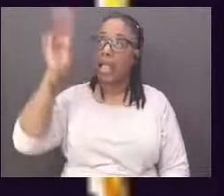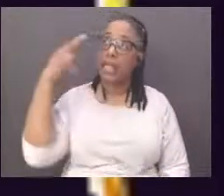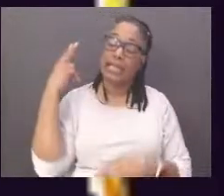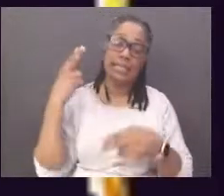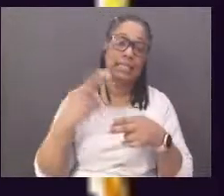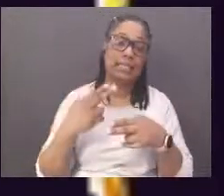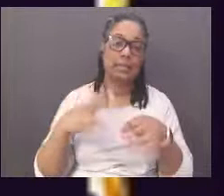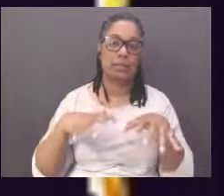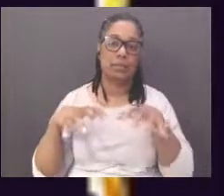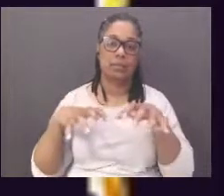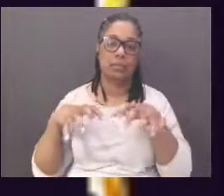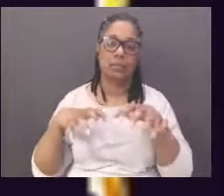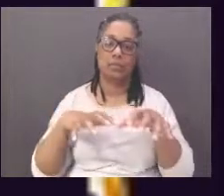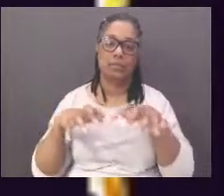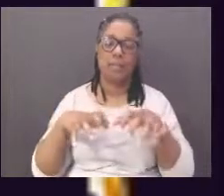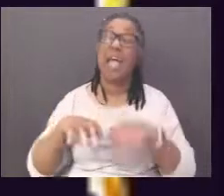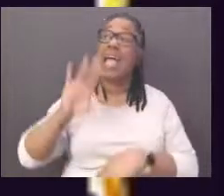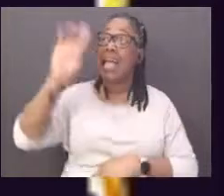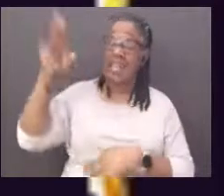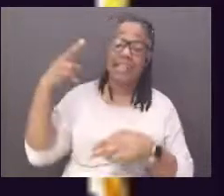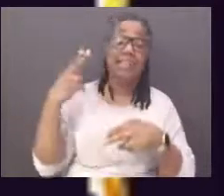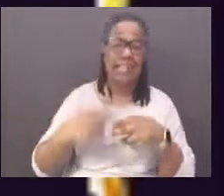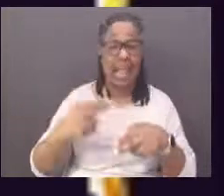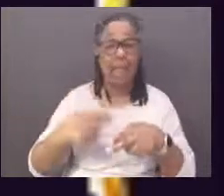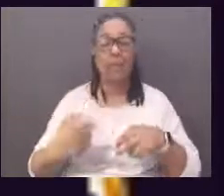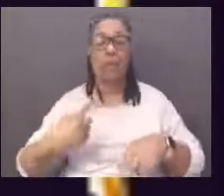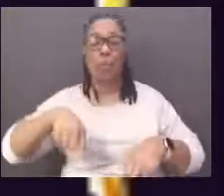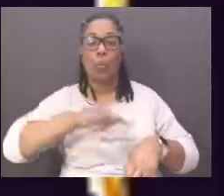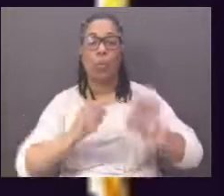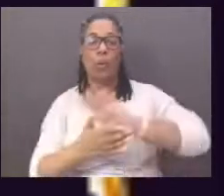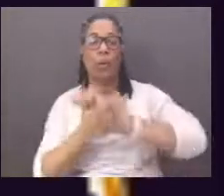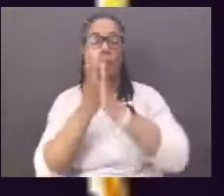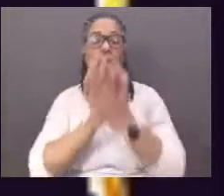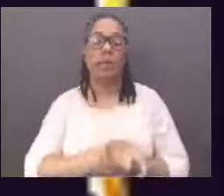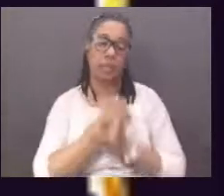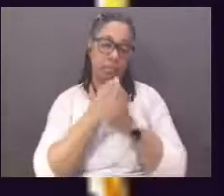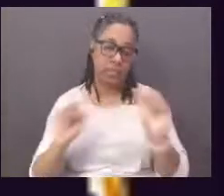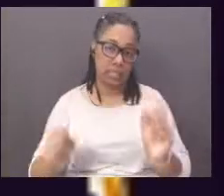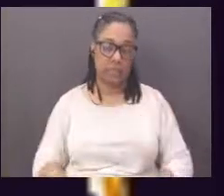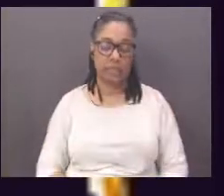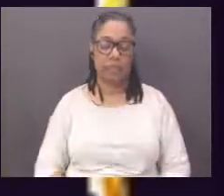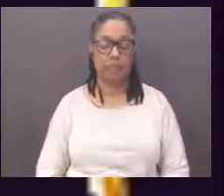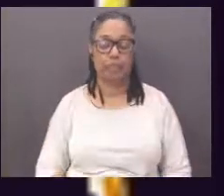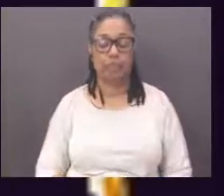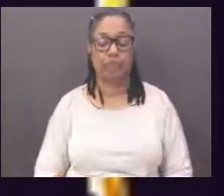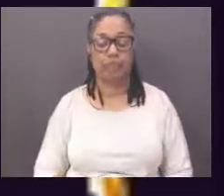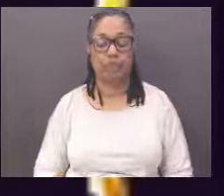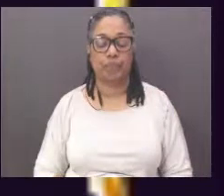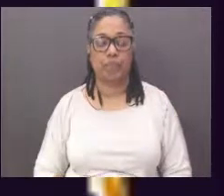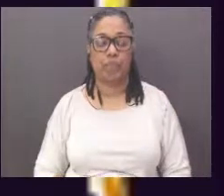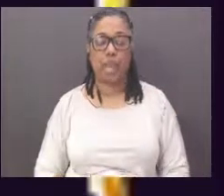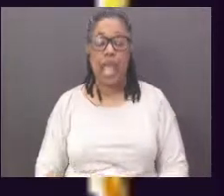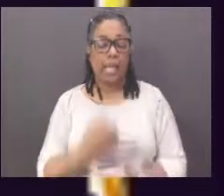by which we are saved. The word says that nor is there salvation in any other. For there is no other